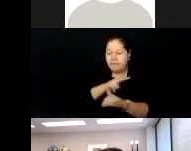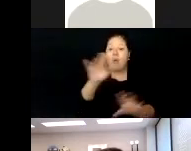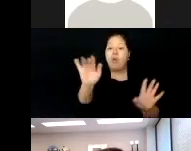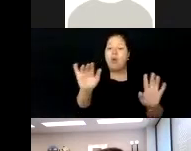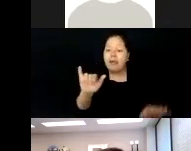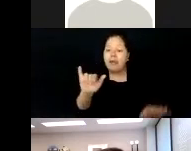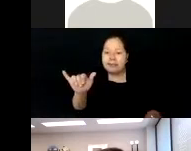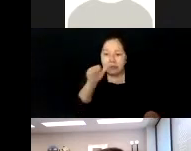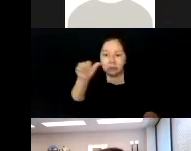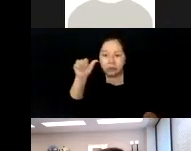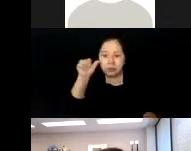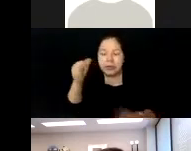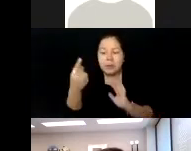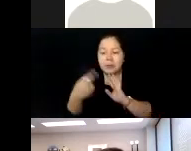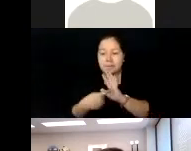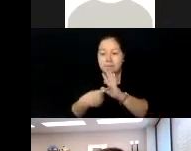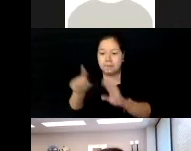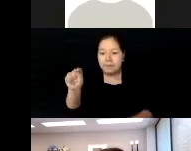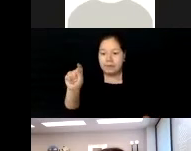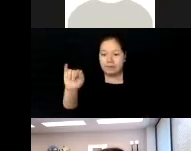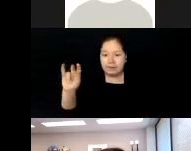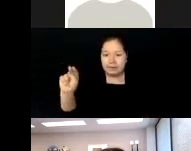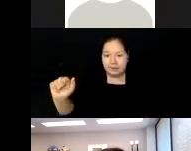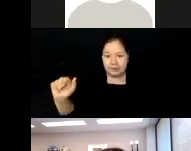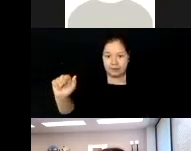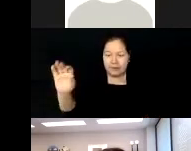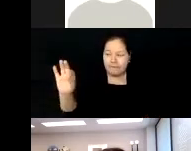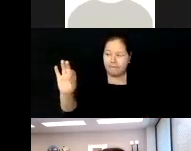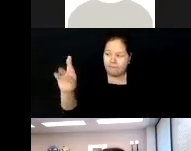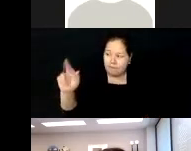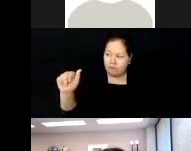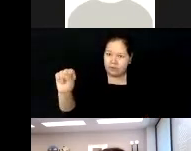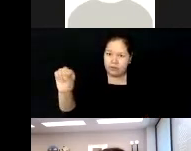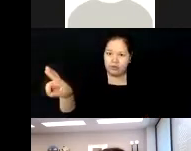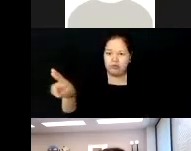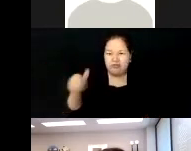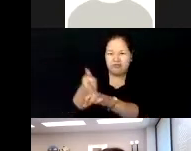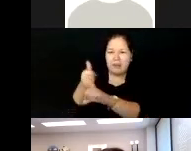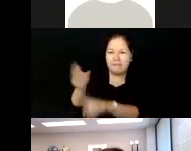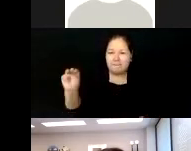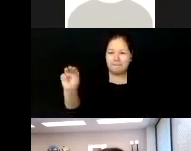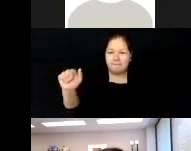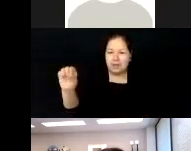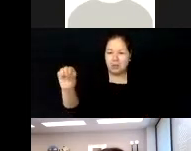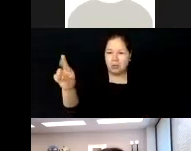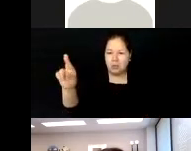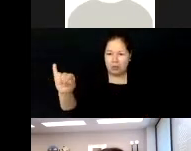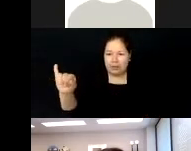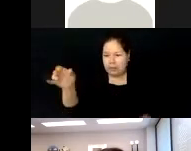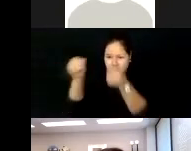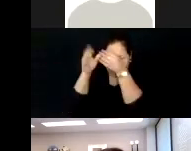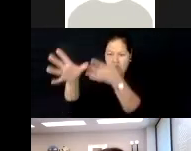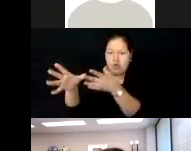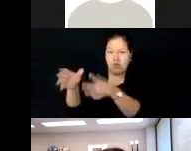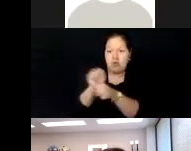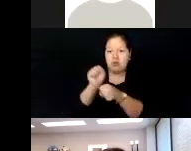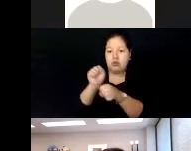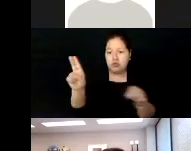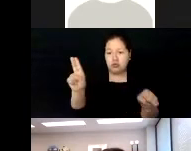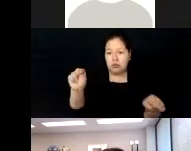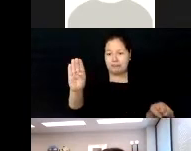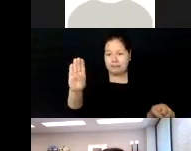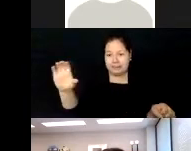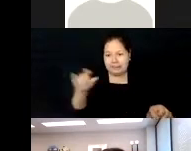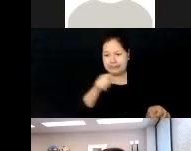more example, we had Tina Fraser, who's a Maori scholar who works at UNBC's faculty. She's